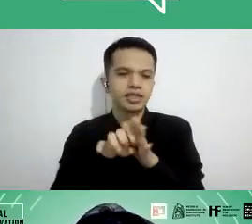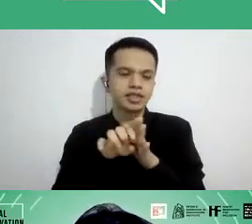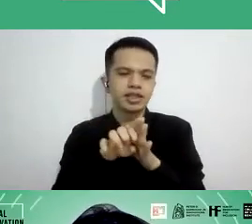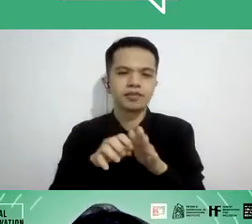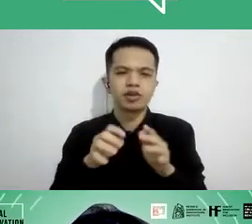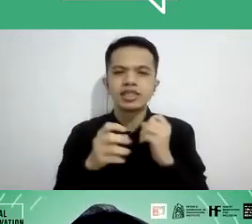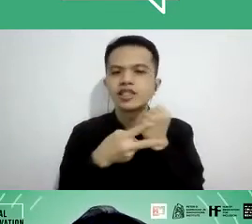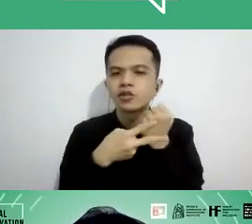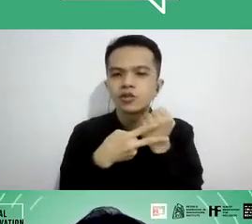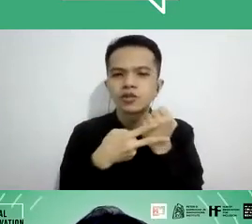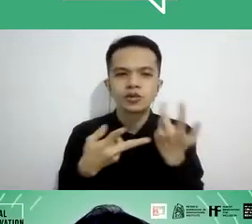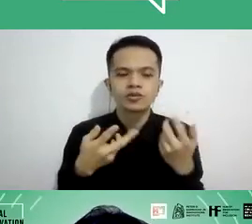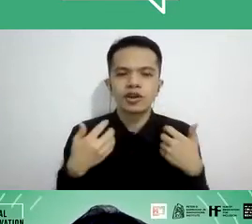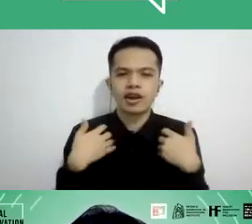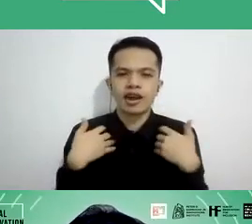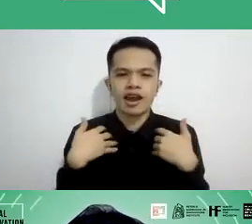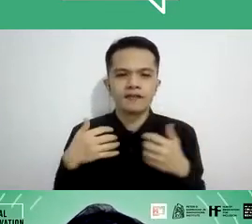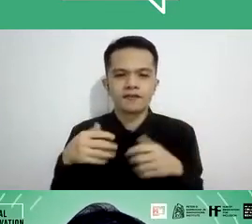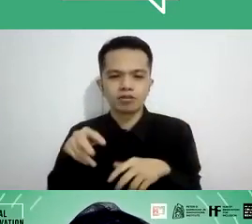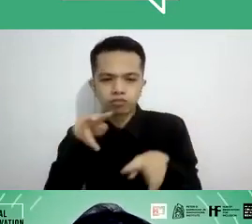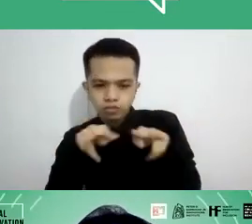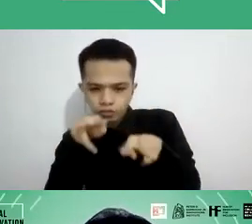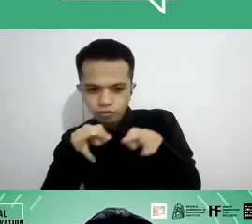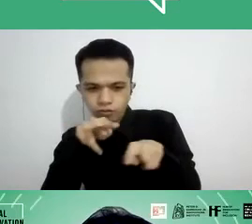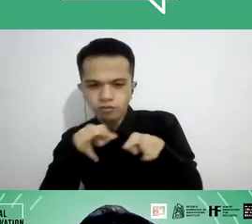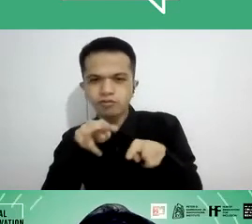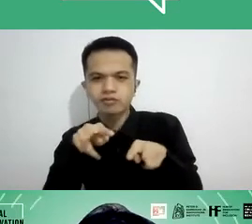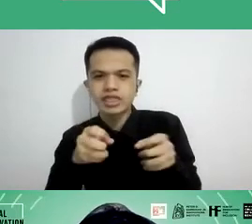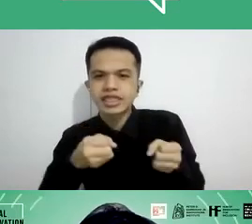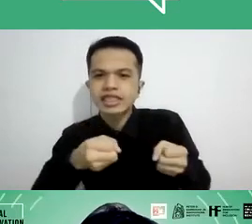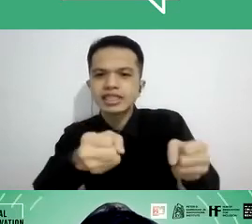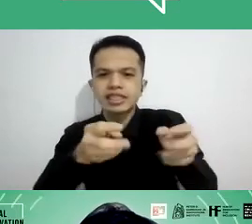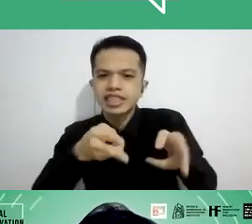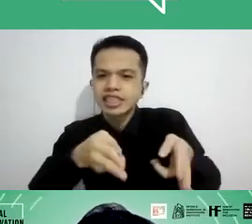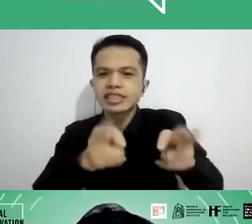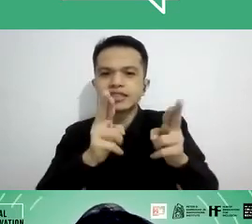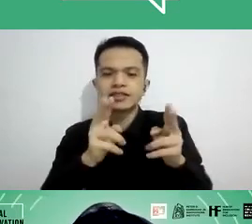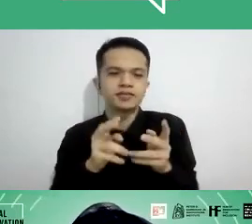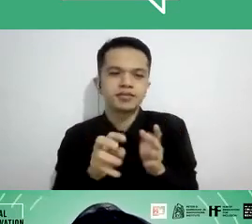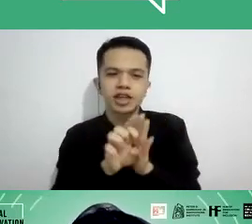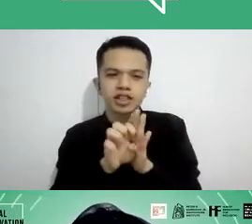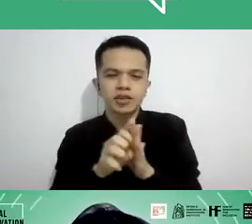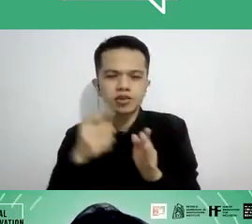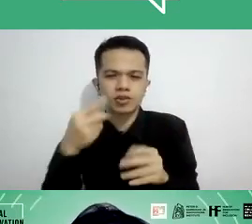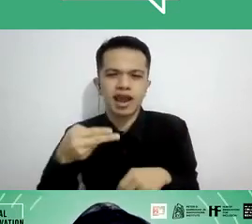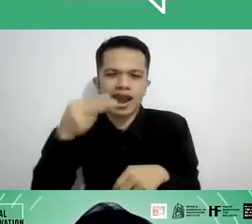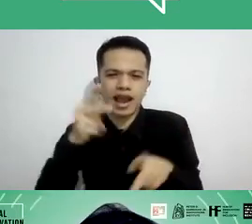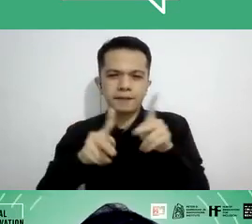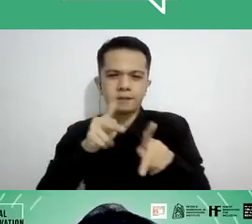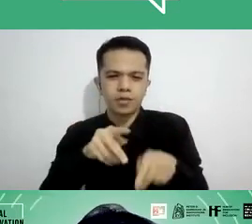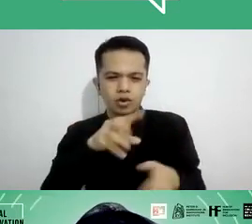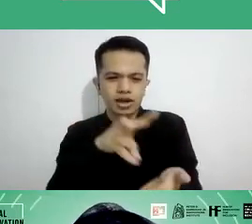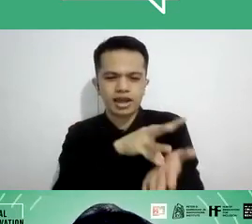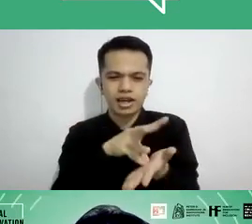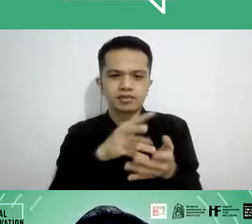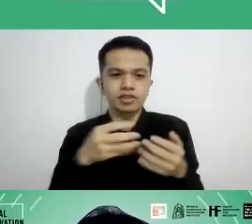security, there are monitors that monitor streets, that monitor activity in high population areas. There's